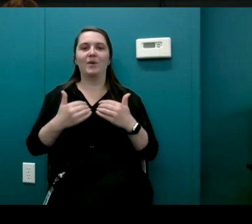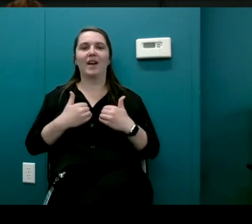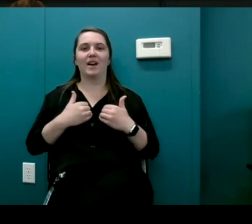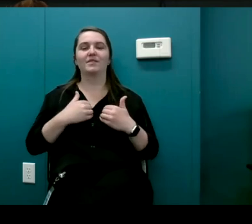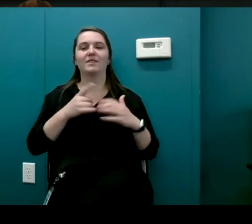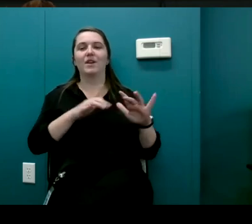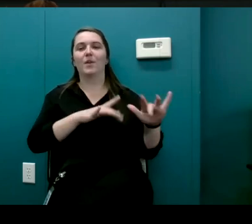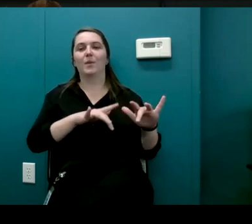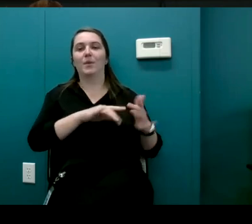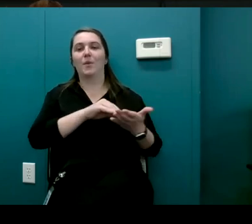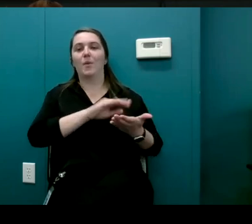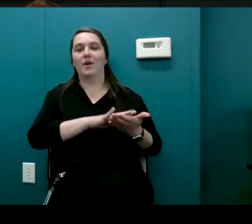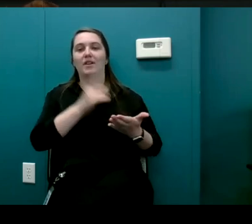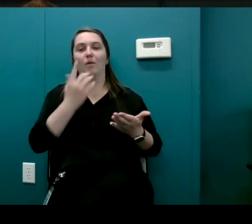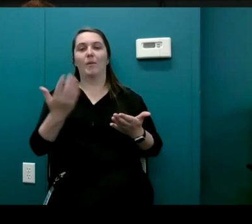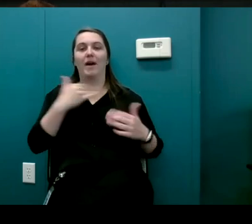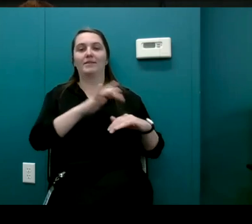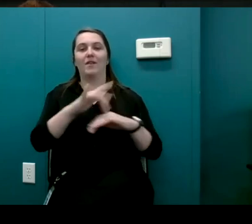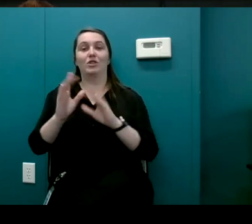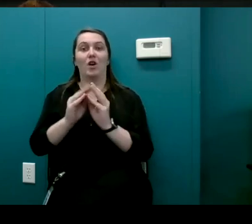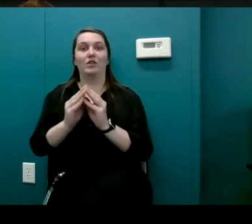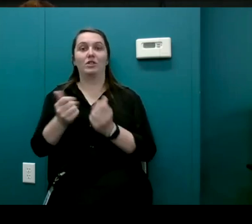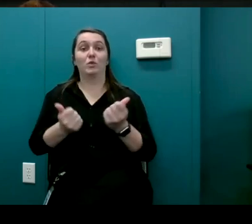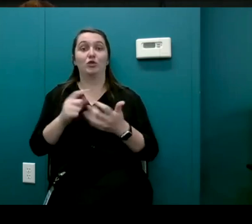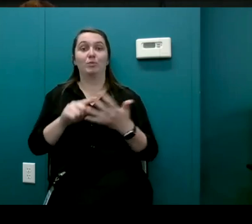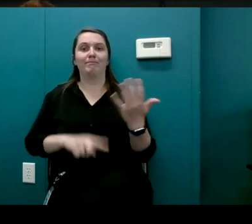category houses the recordings of past outreach conferences?